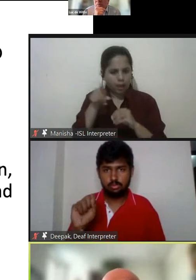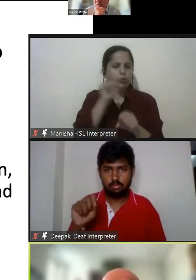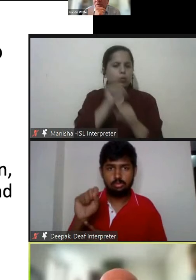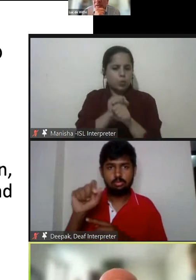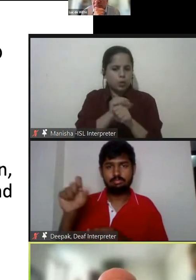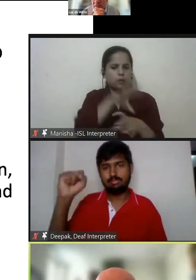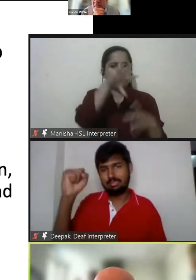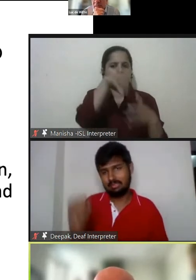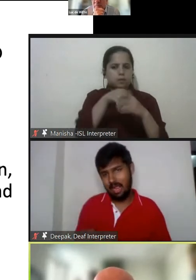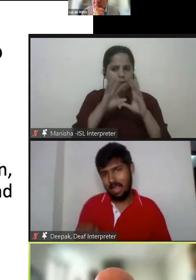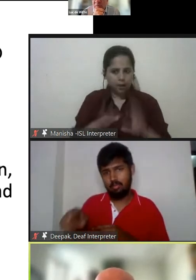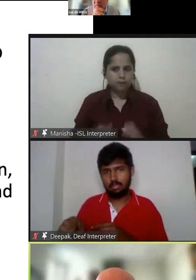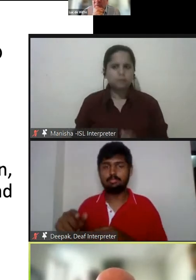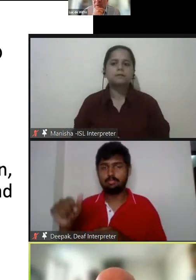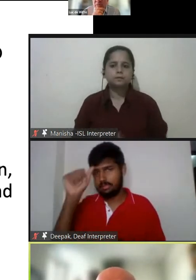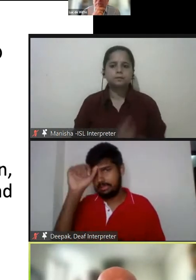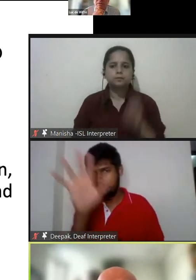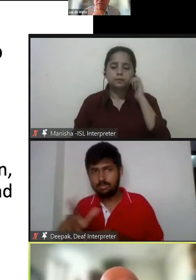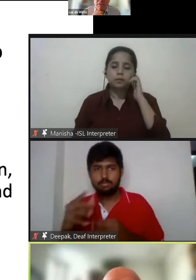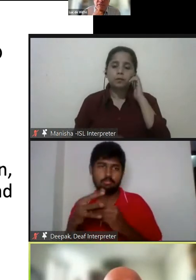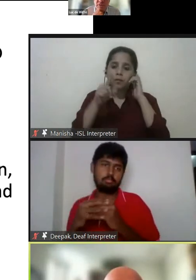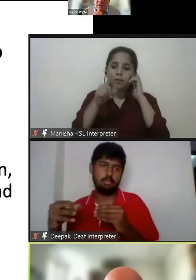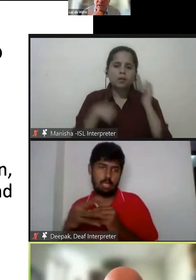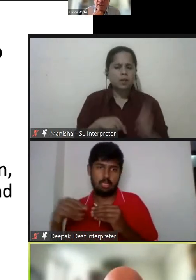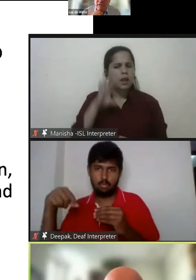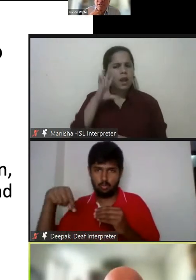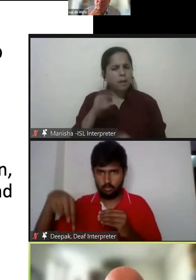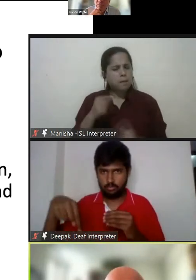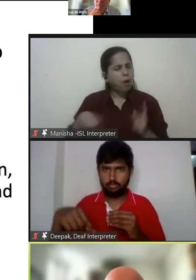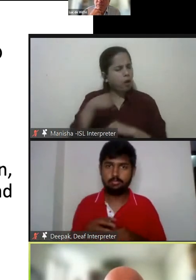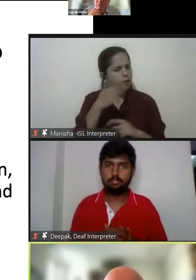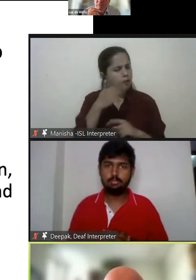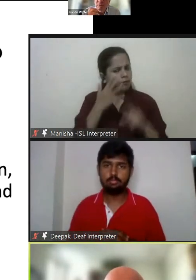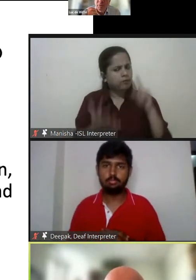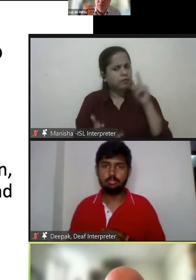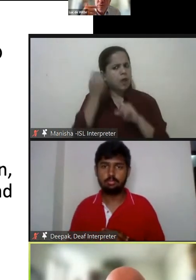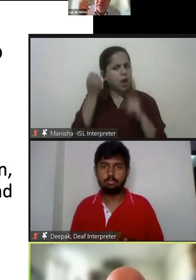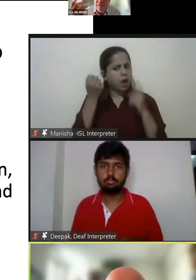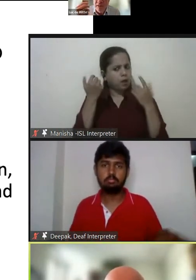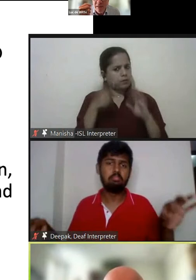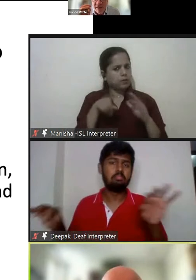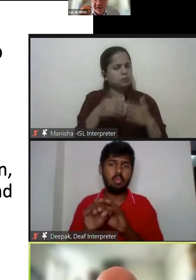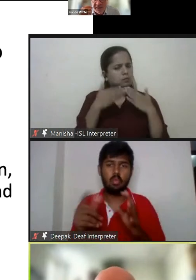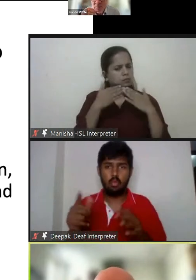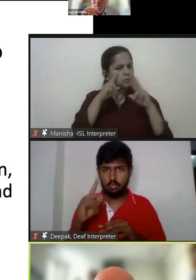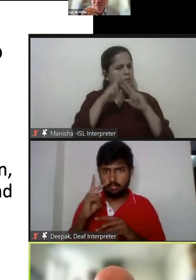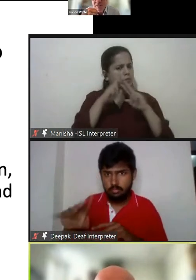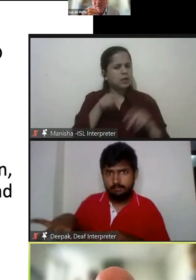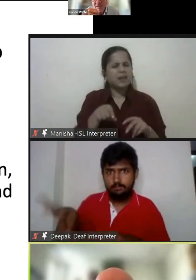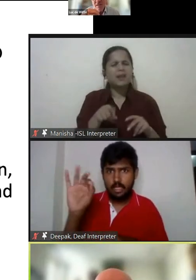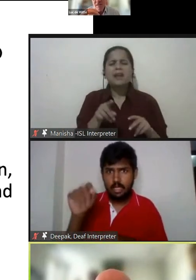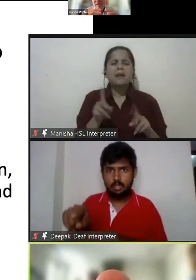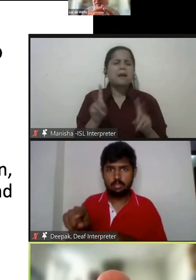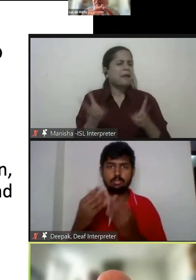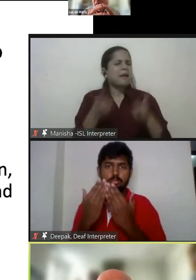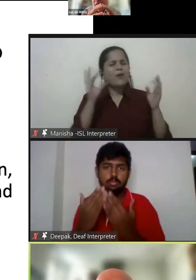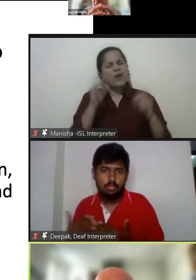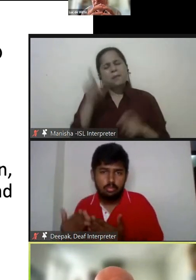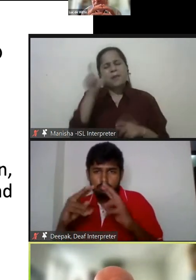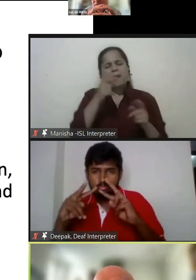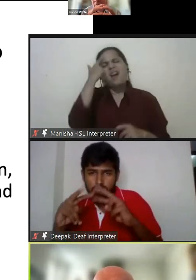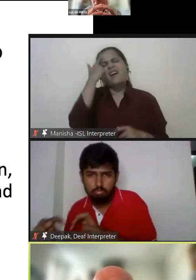One of the important things that we found in all these studies, and that is not a unique finding, it's common sense,